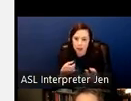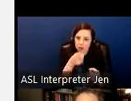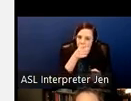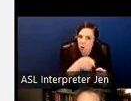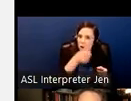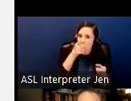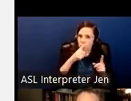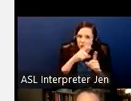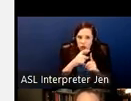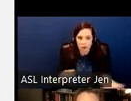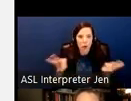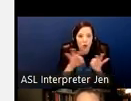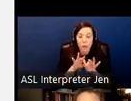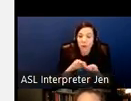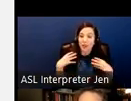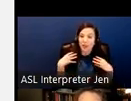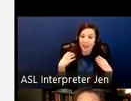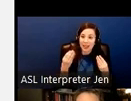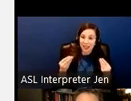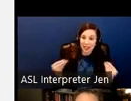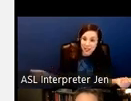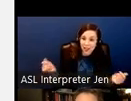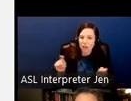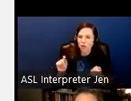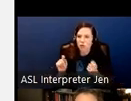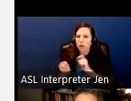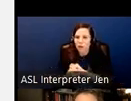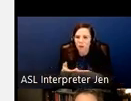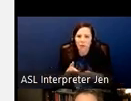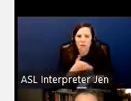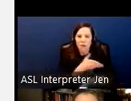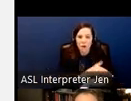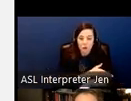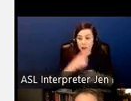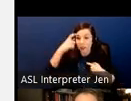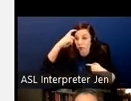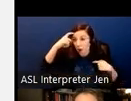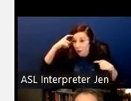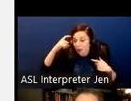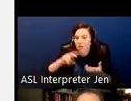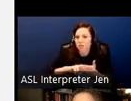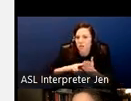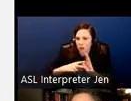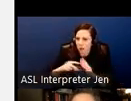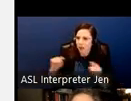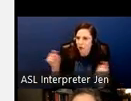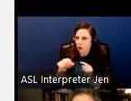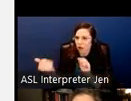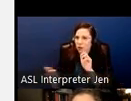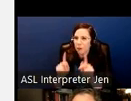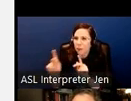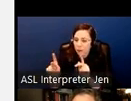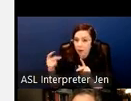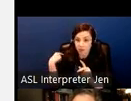conference. Heal, transform, and evolve trauma with people who have a history of causing harm. That's not something that we would